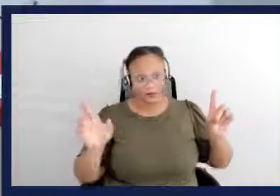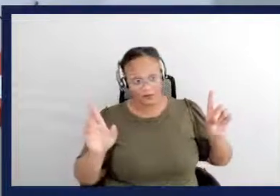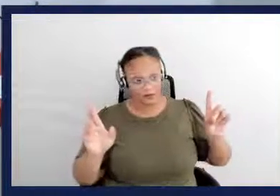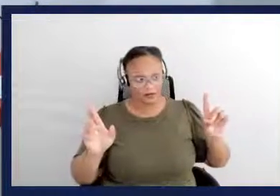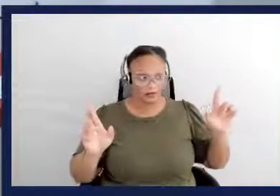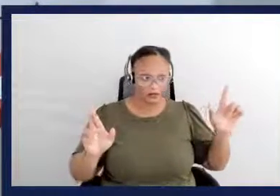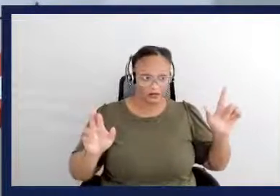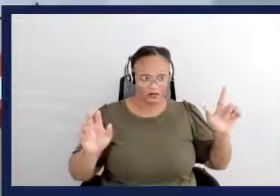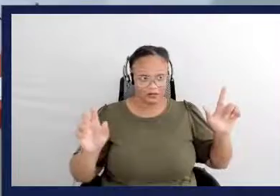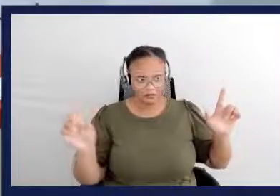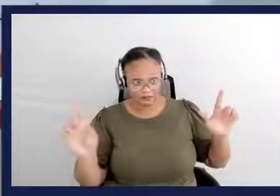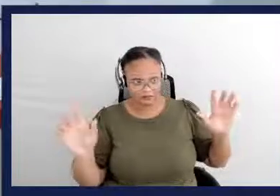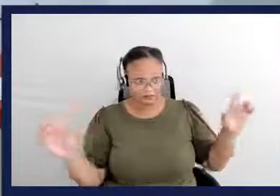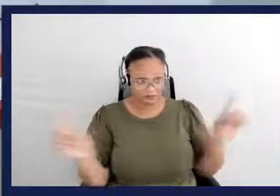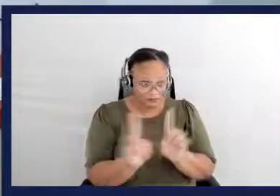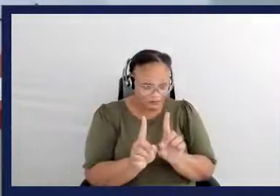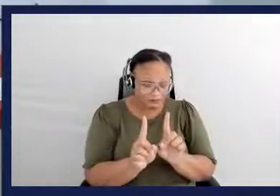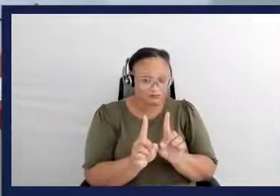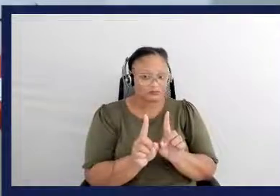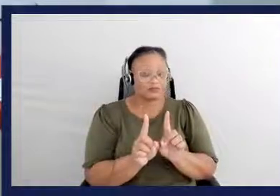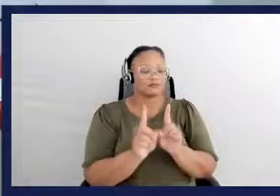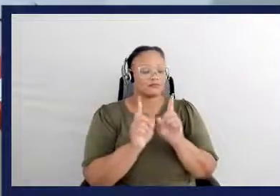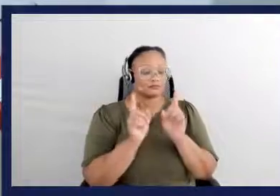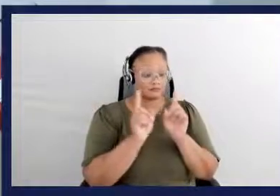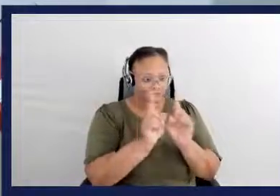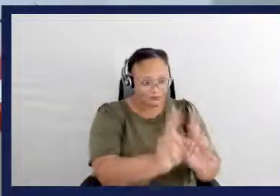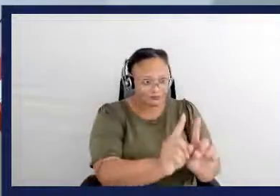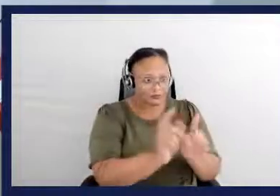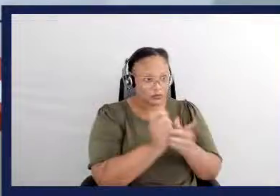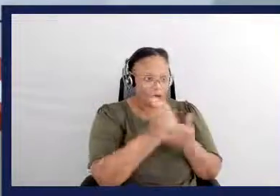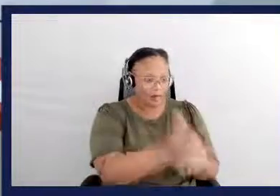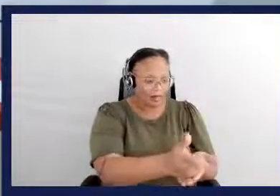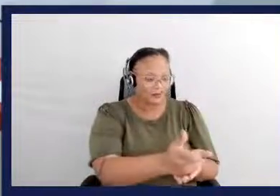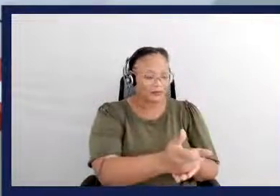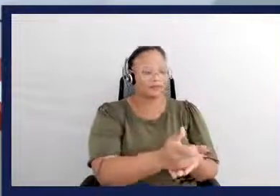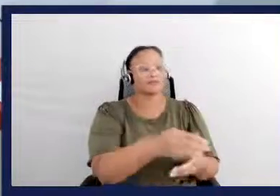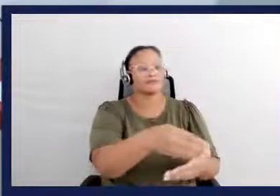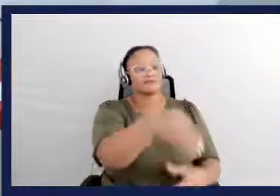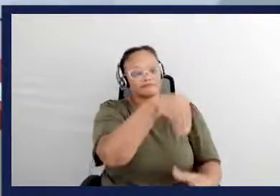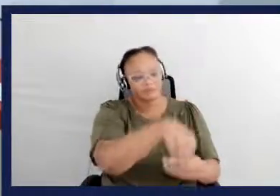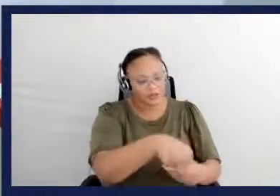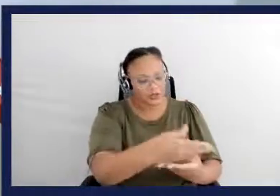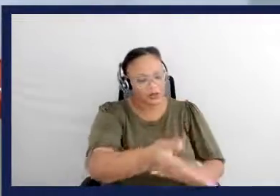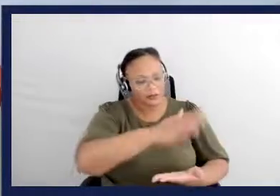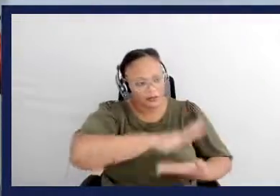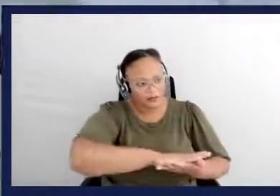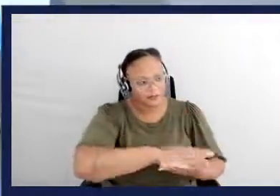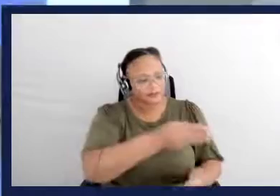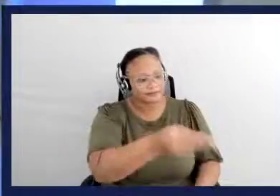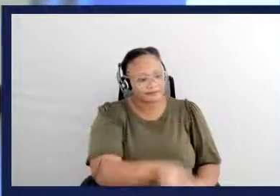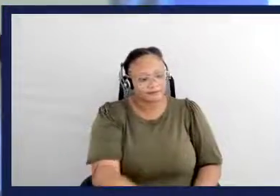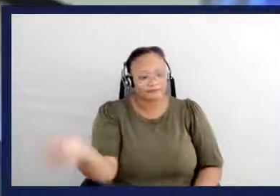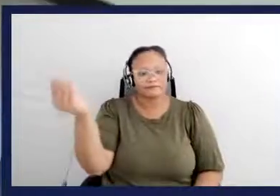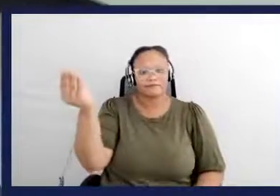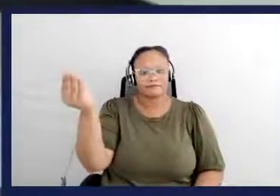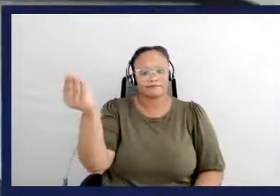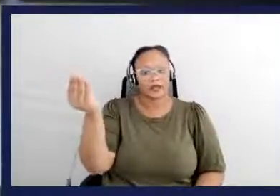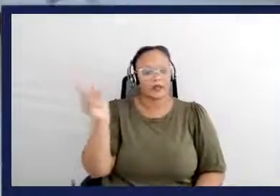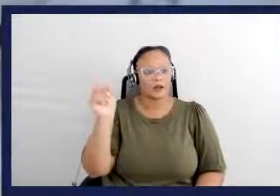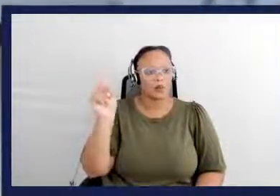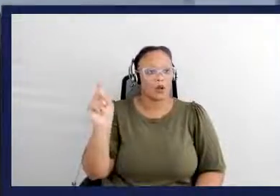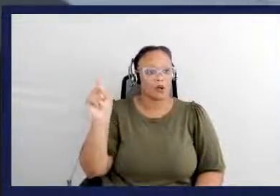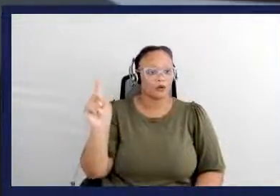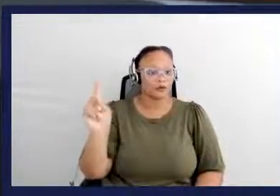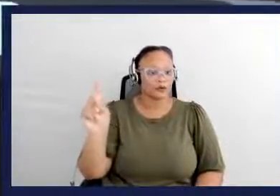that affidavit envelope itself. So then the voter would take this affidavit envelope and walk over to